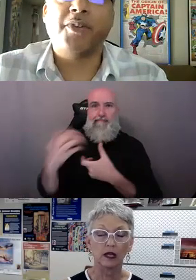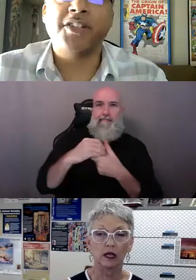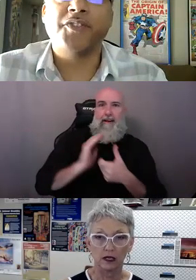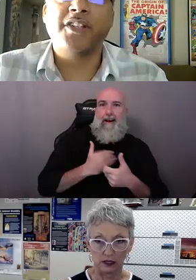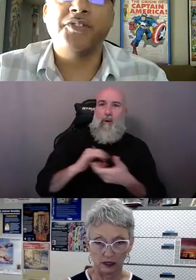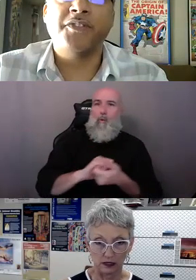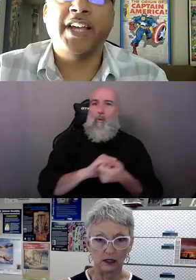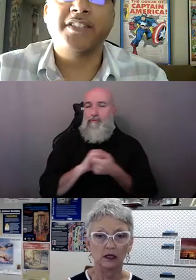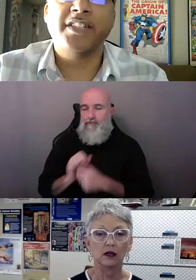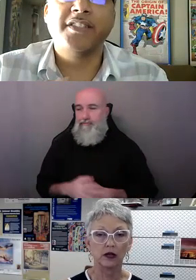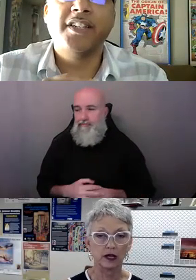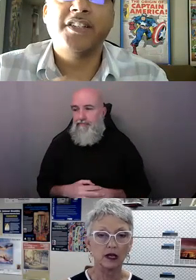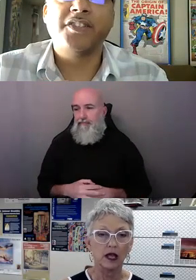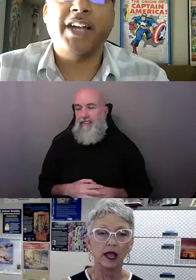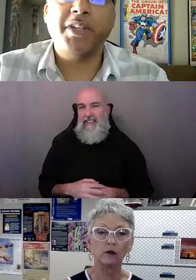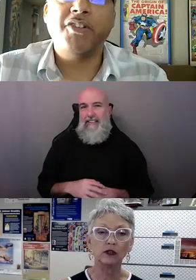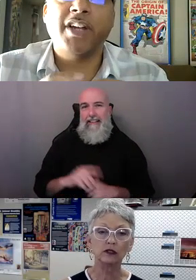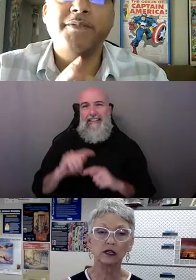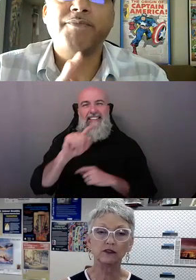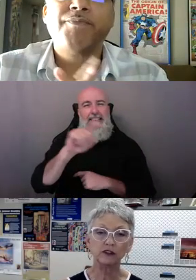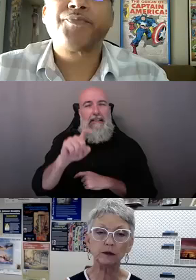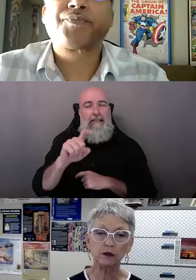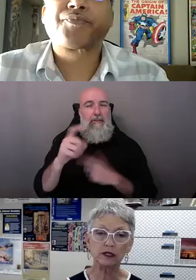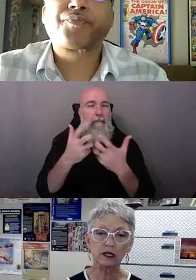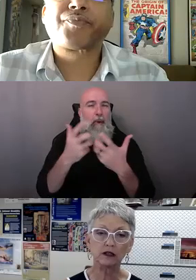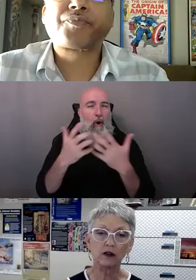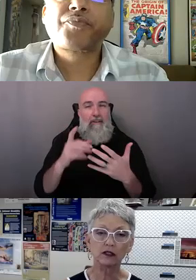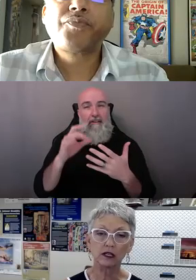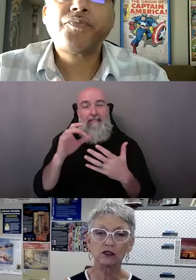Texas Partners for Inclusive Access. Okay. That would be And great. when you said 50% of all Texans